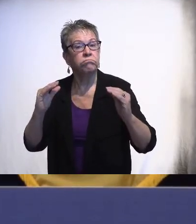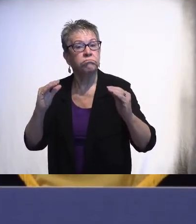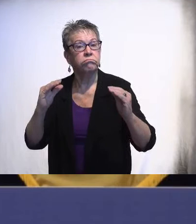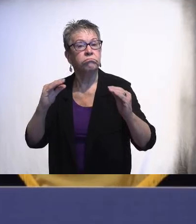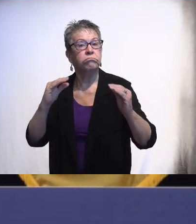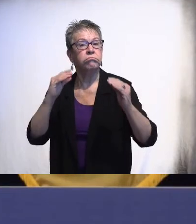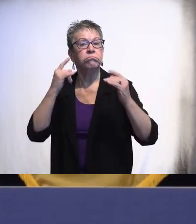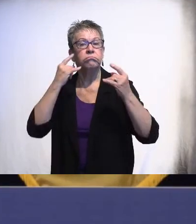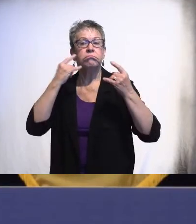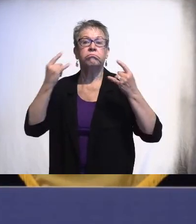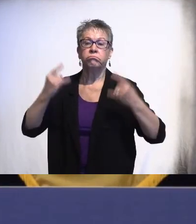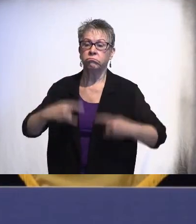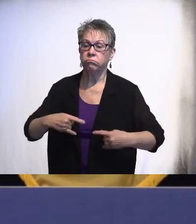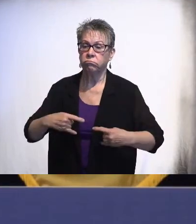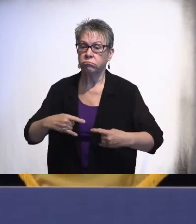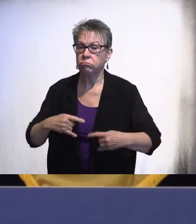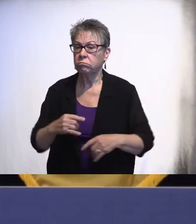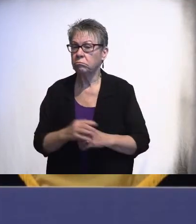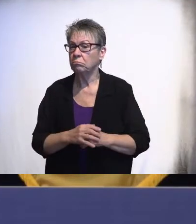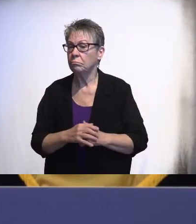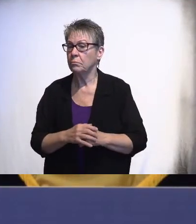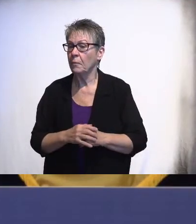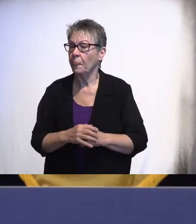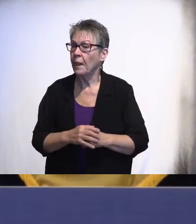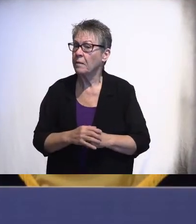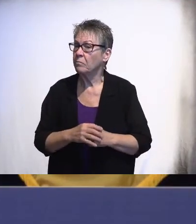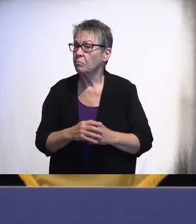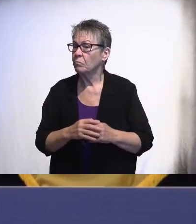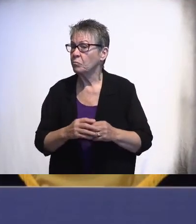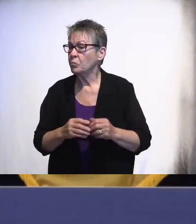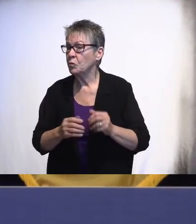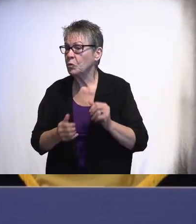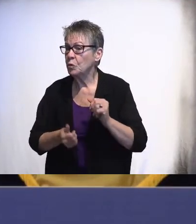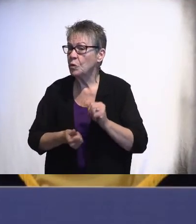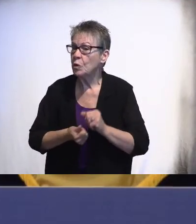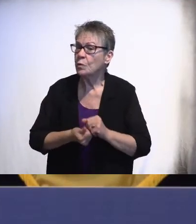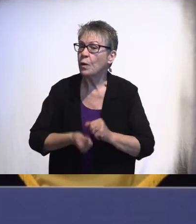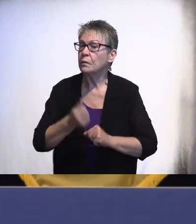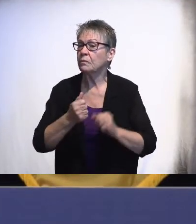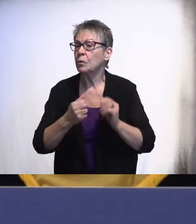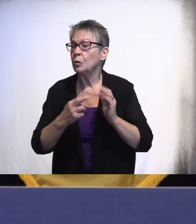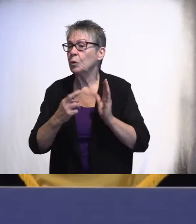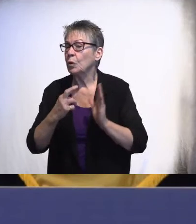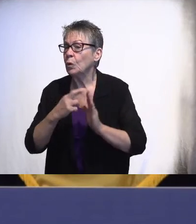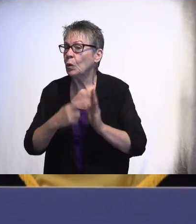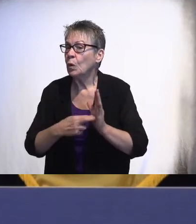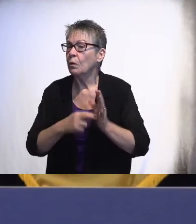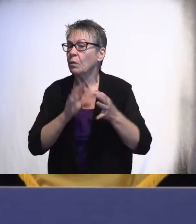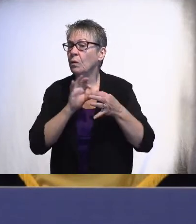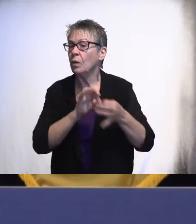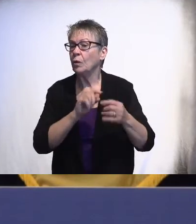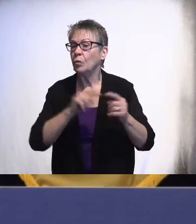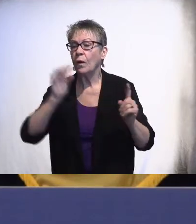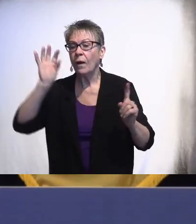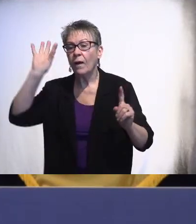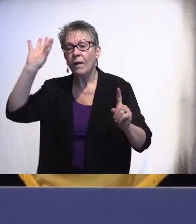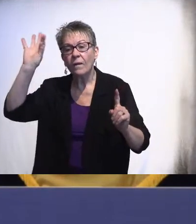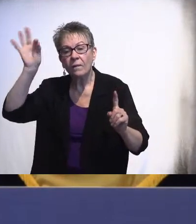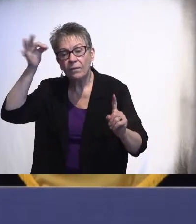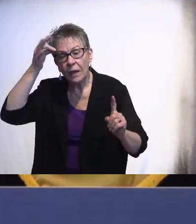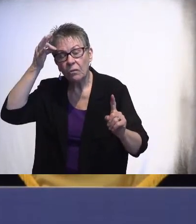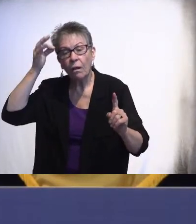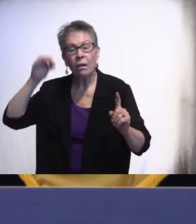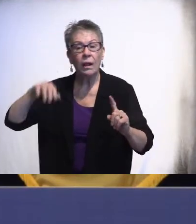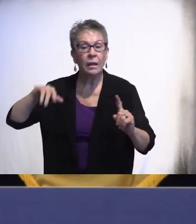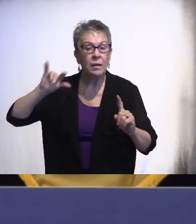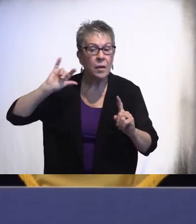is federal. So trains, planes, buses, any healthcare setting, Judy, long-term care, that's all